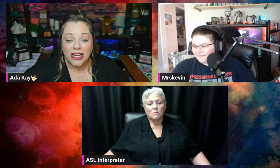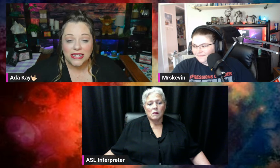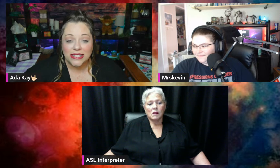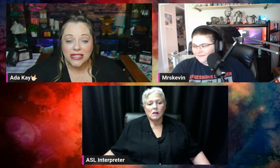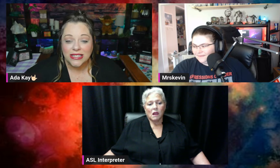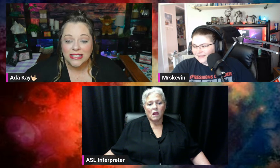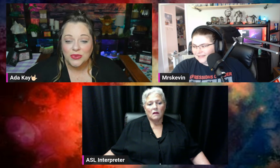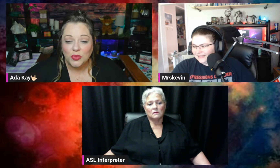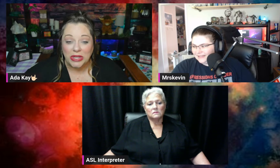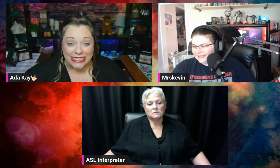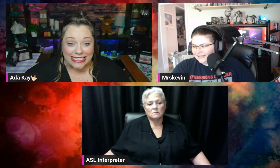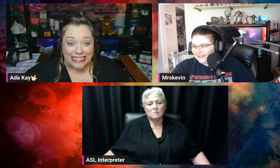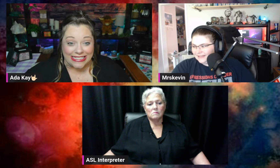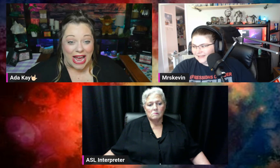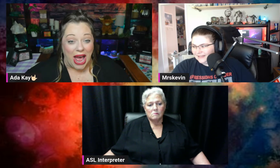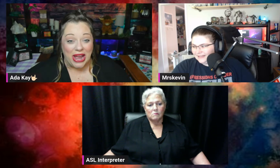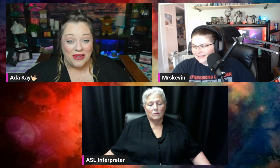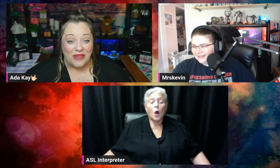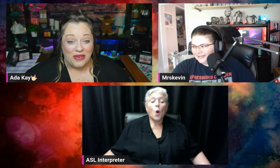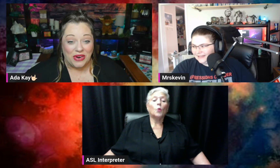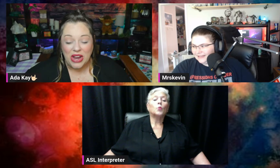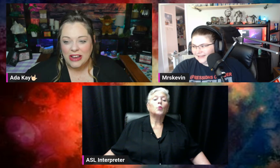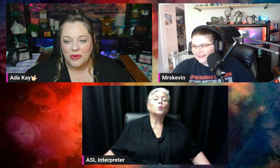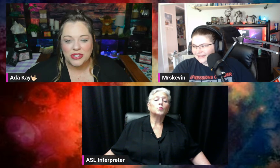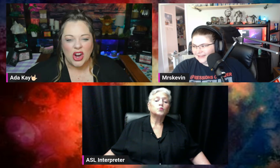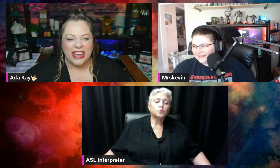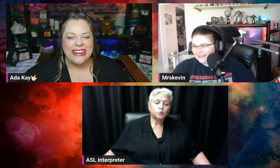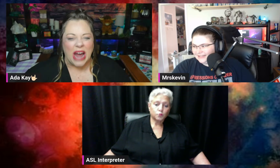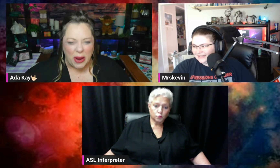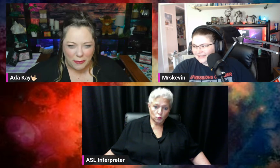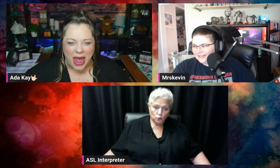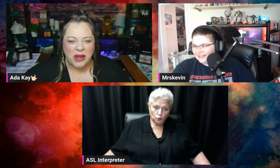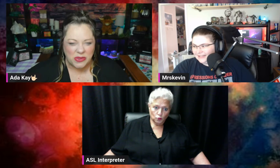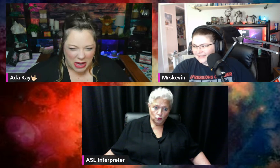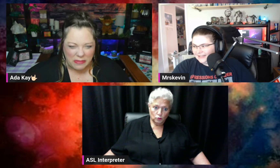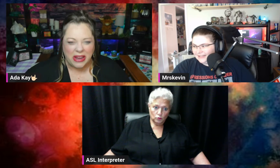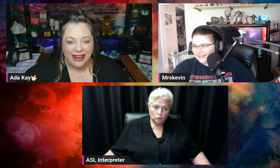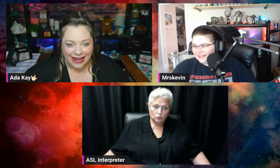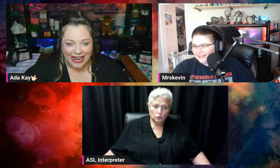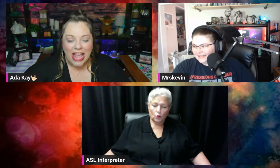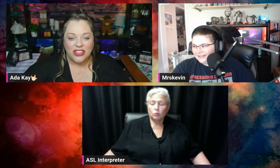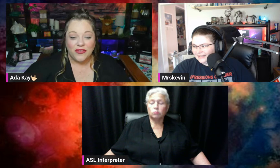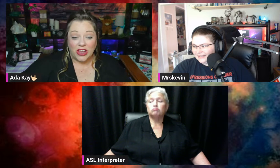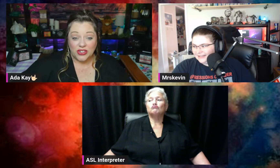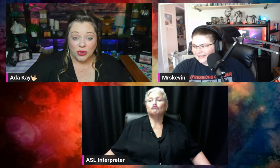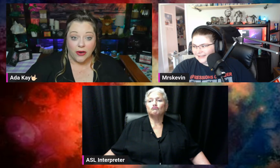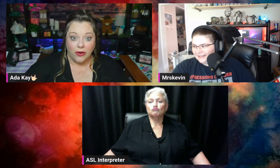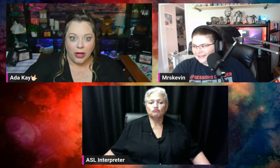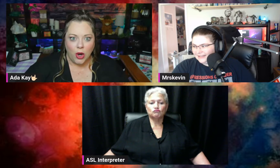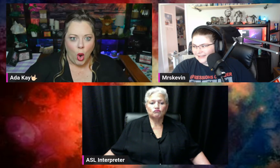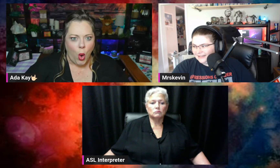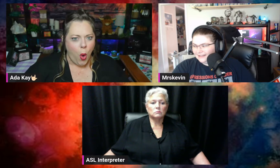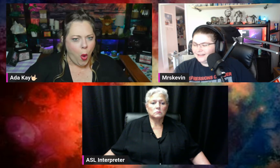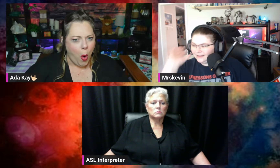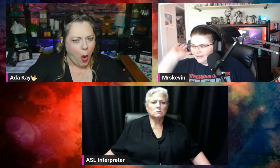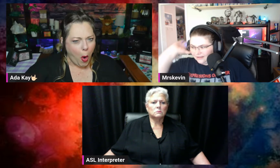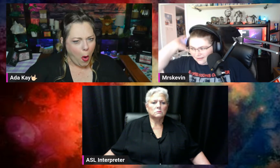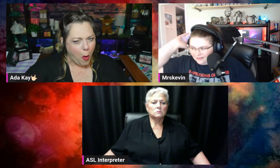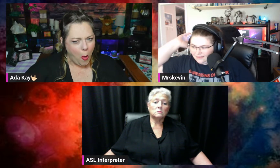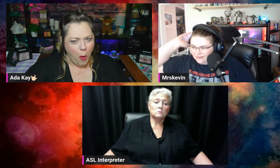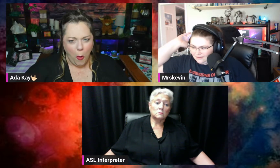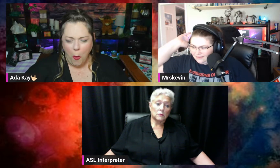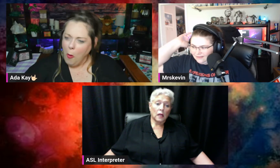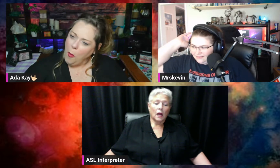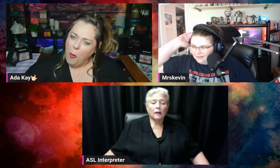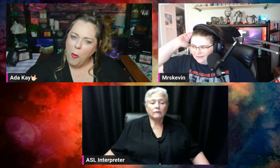the hottest witnesses I've ever. We're talking 9-packs, baby. Oh. The veterinarian.